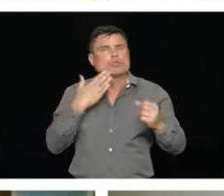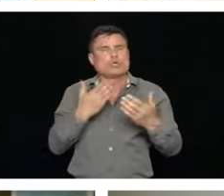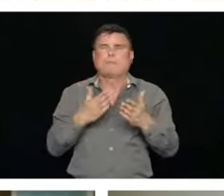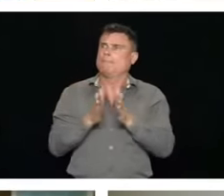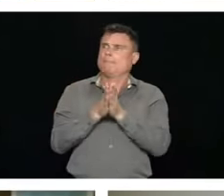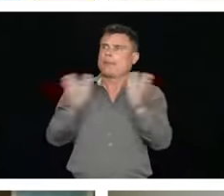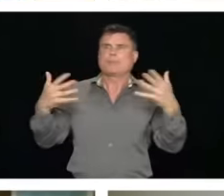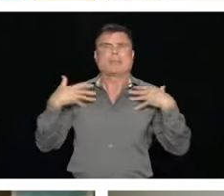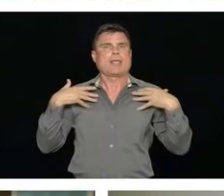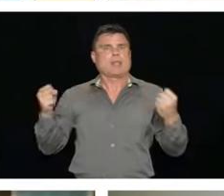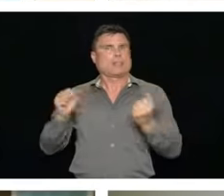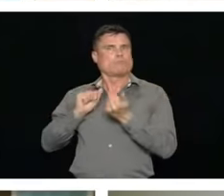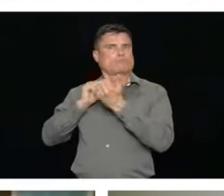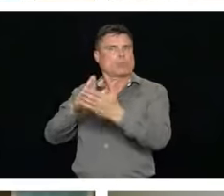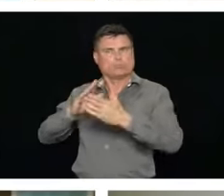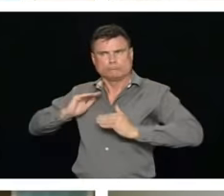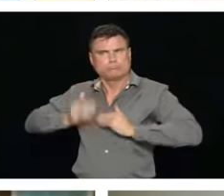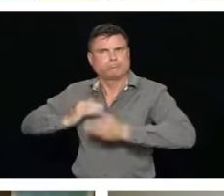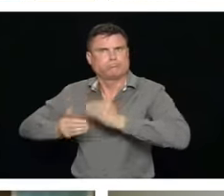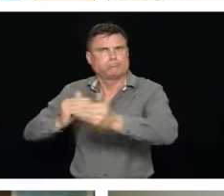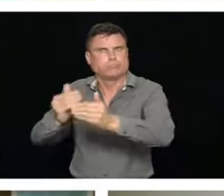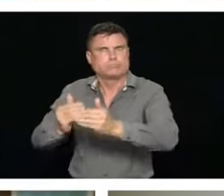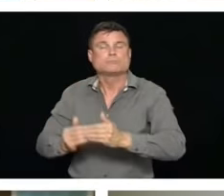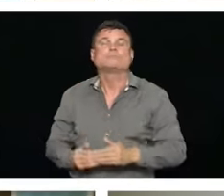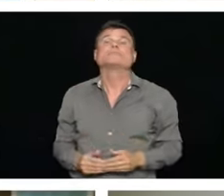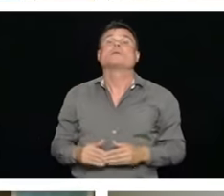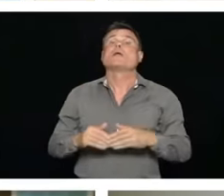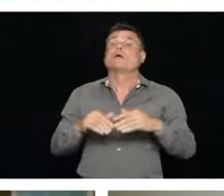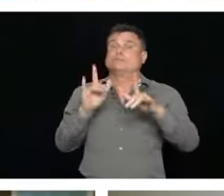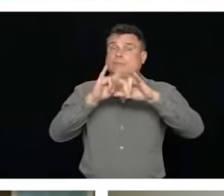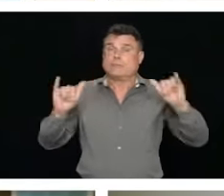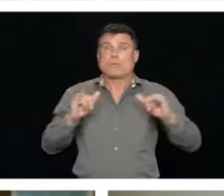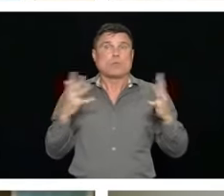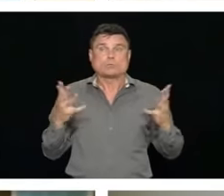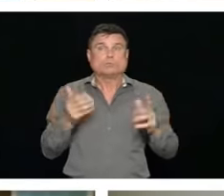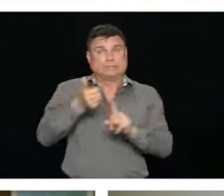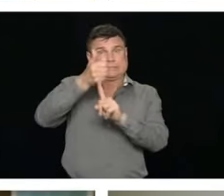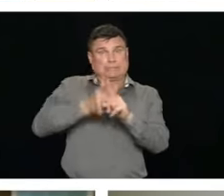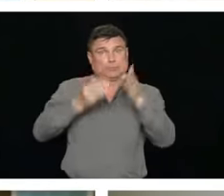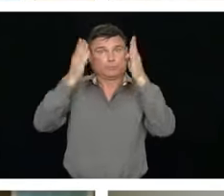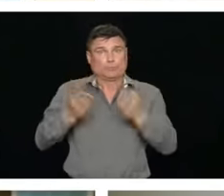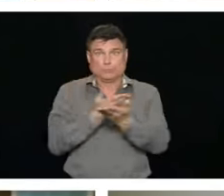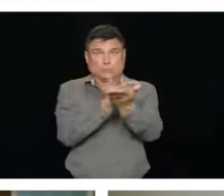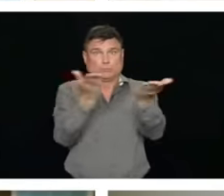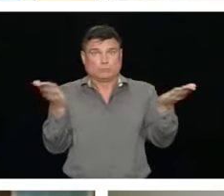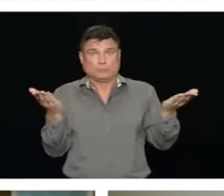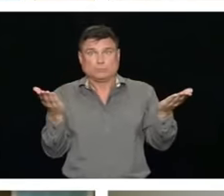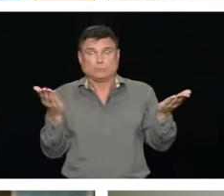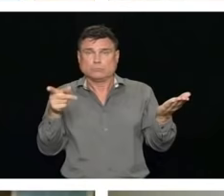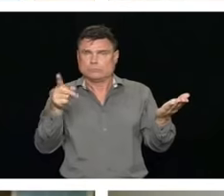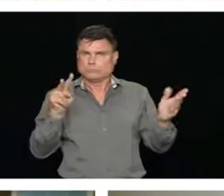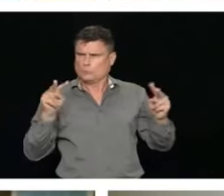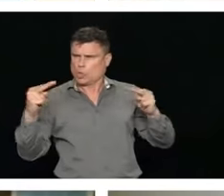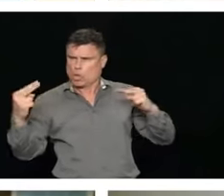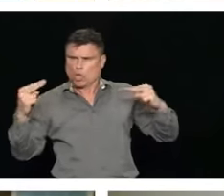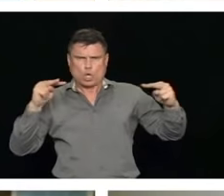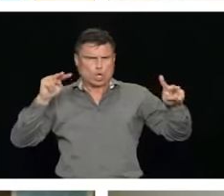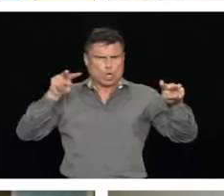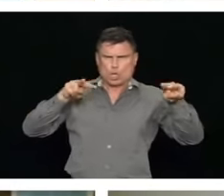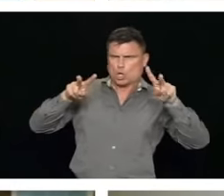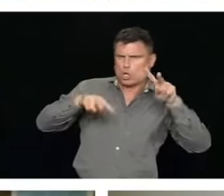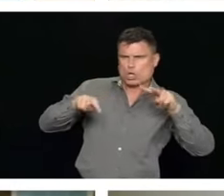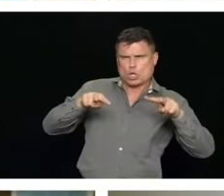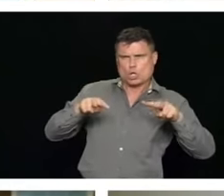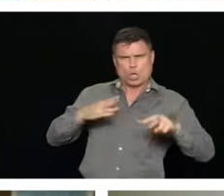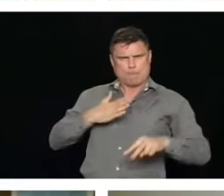our environment or in your environment in the school to make things safer? And that's good hand